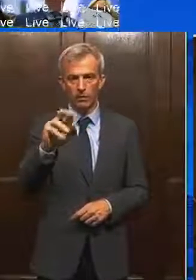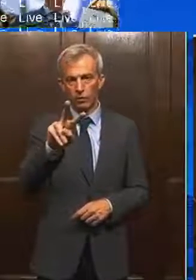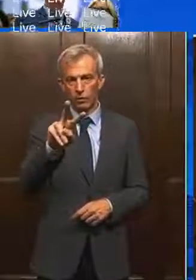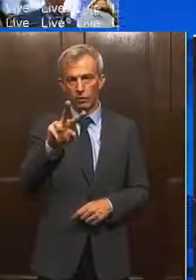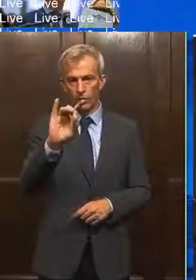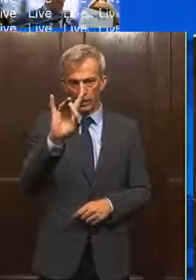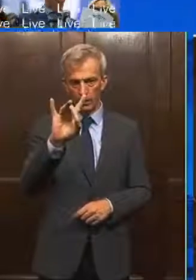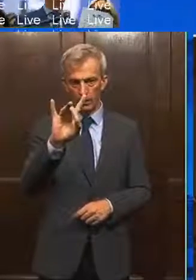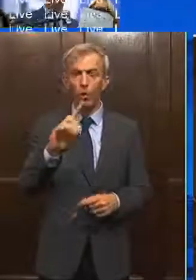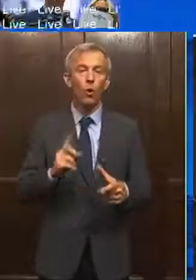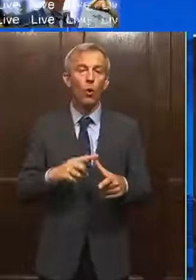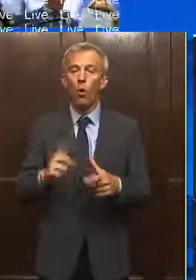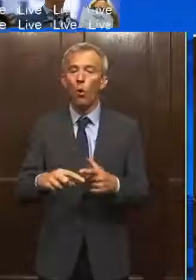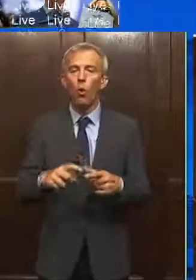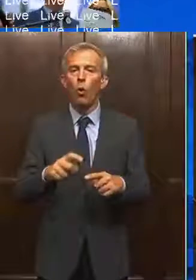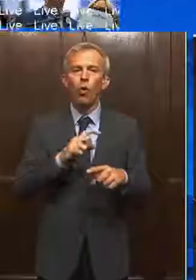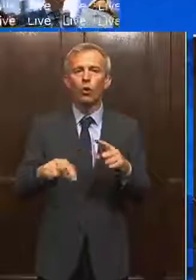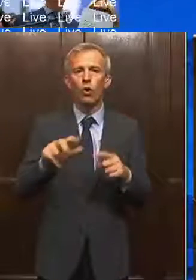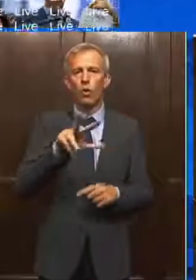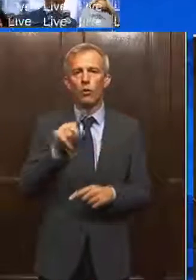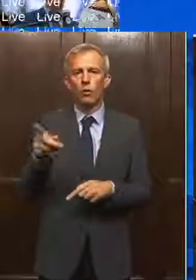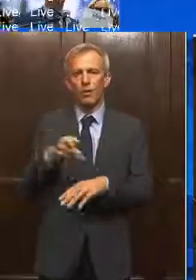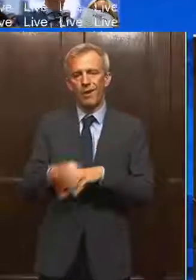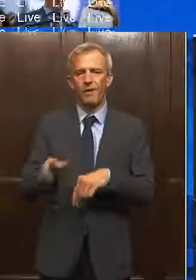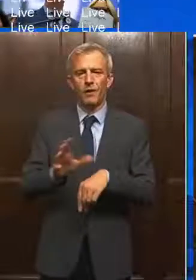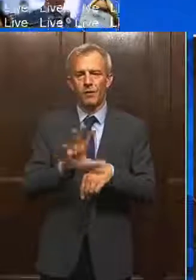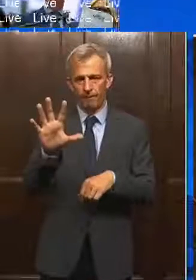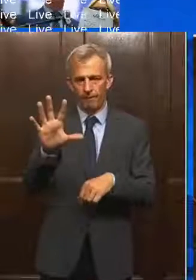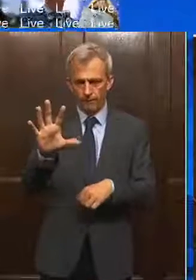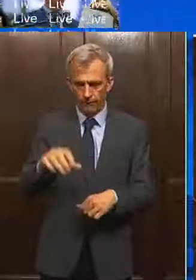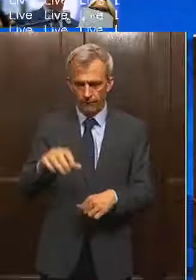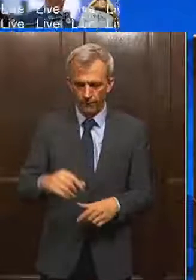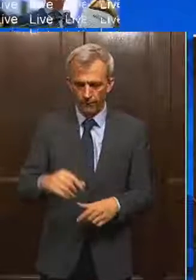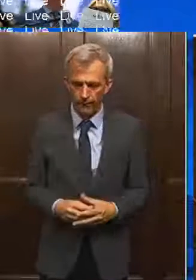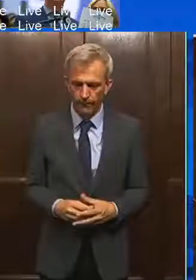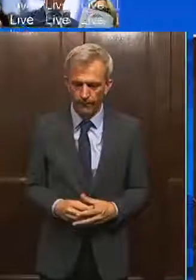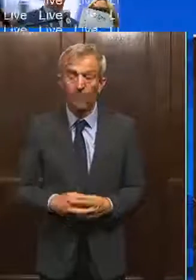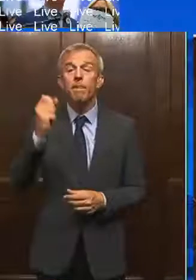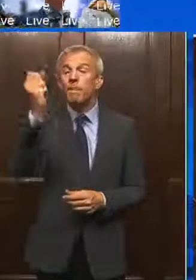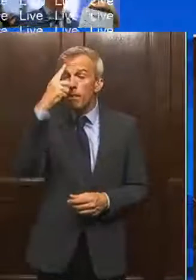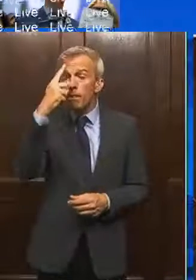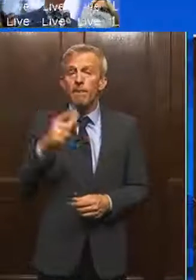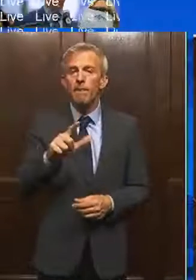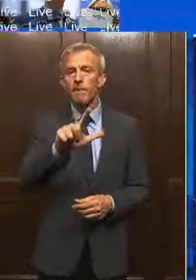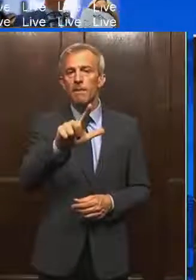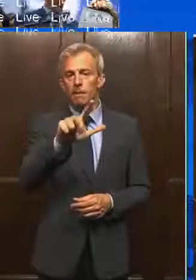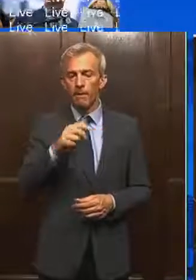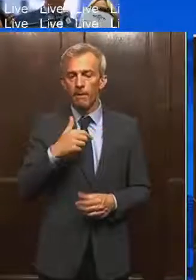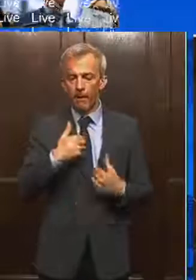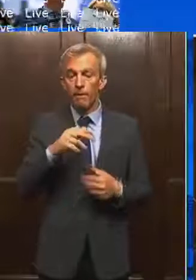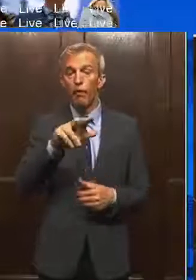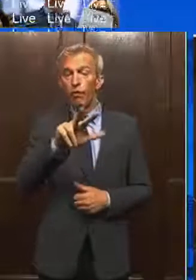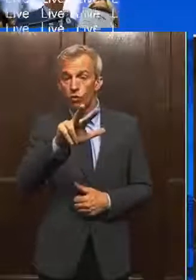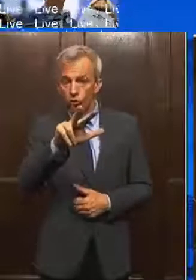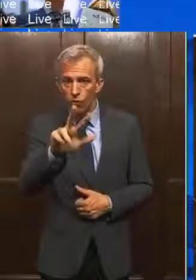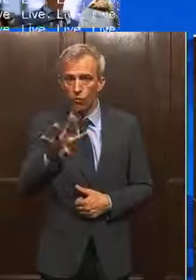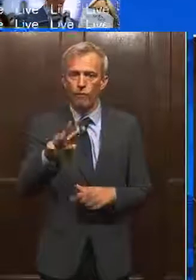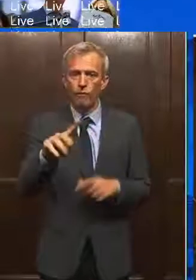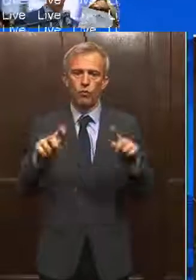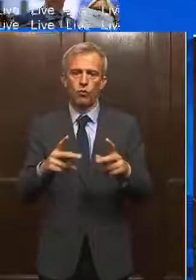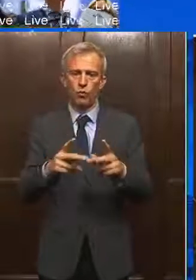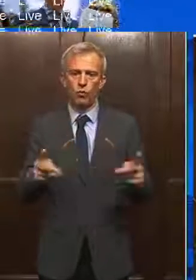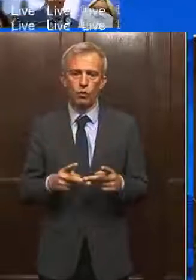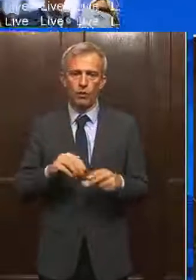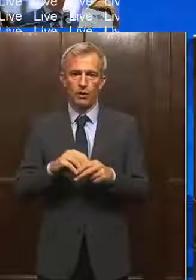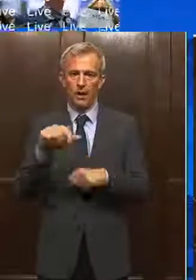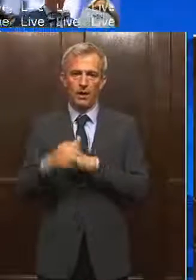213-978-1028, or just call 311 after 5 p.m. There are 34 testing locations across the county,